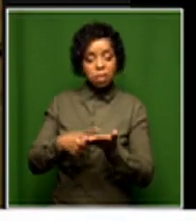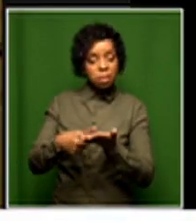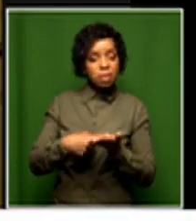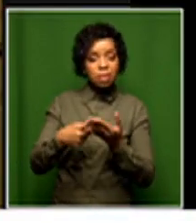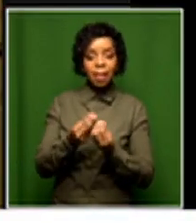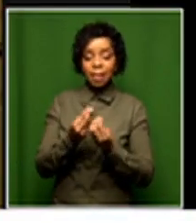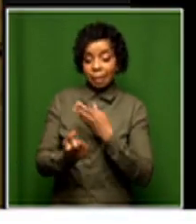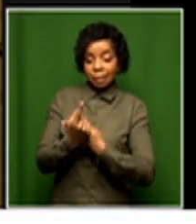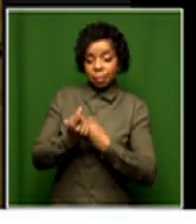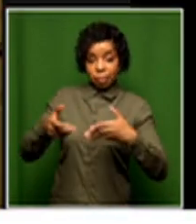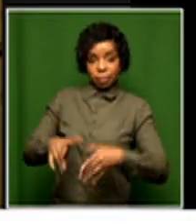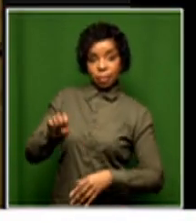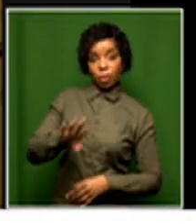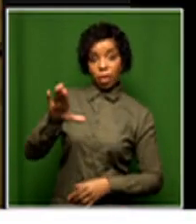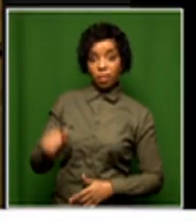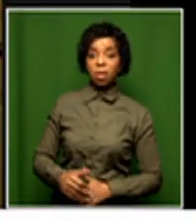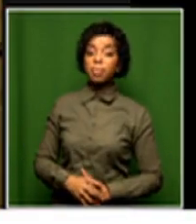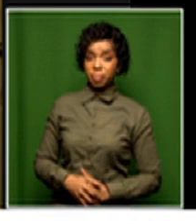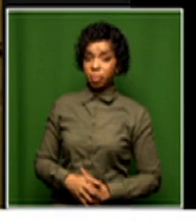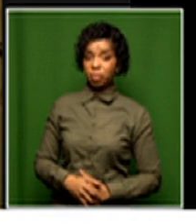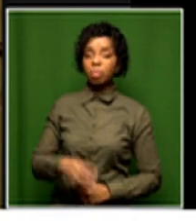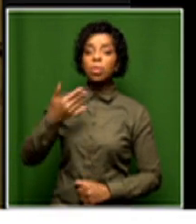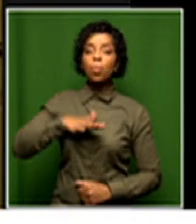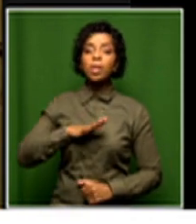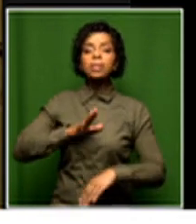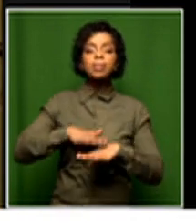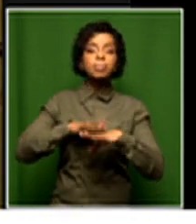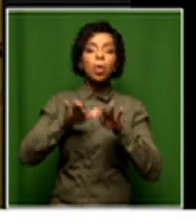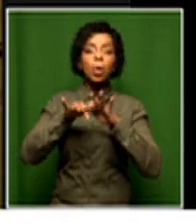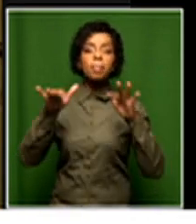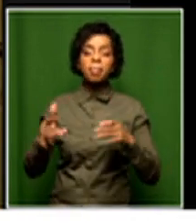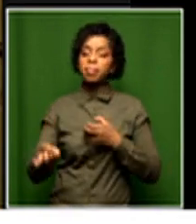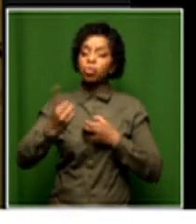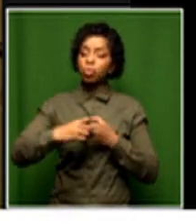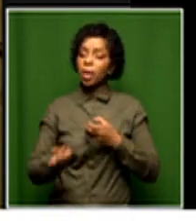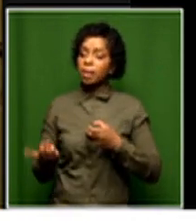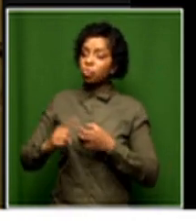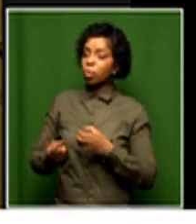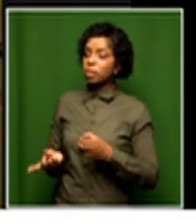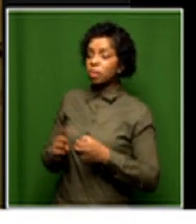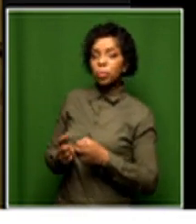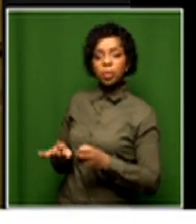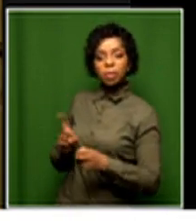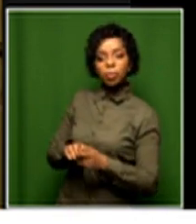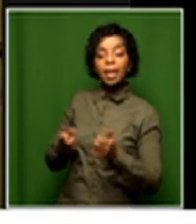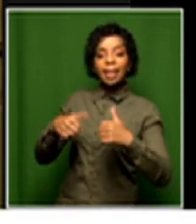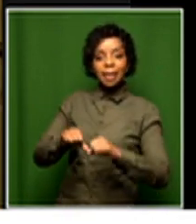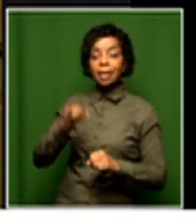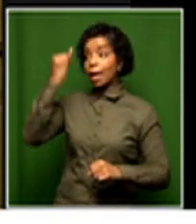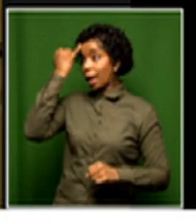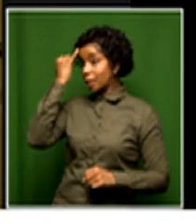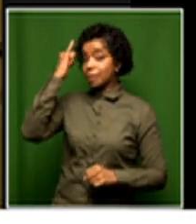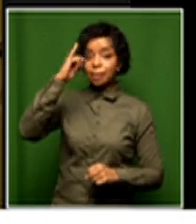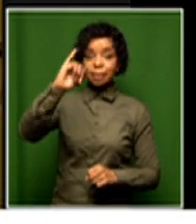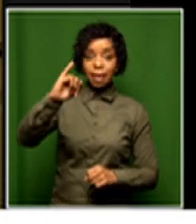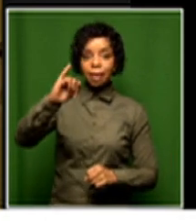more people to join so that we are able to actually have a much greater voice in order to further our ideas and ideals of